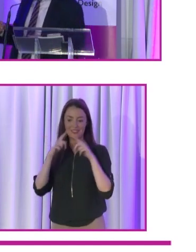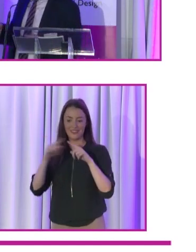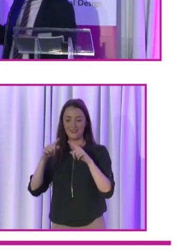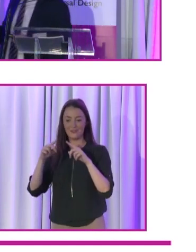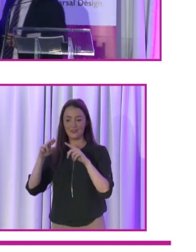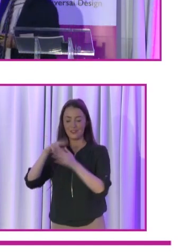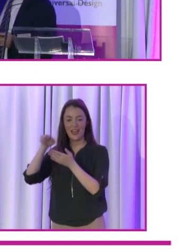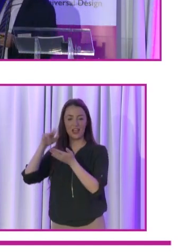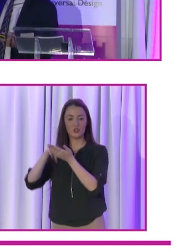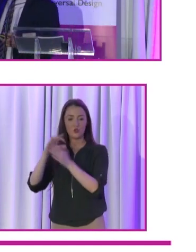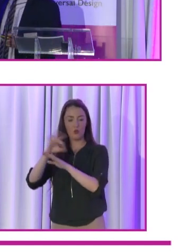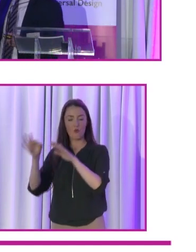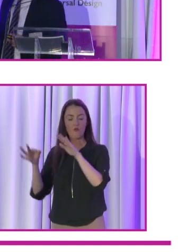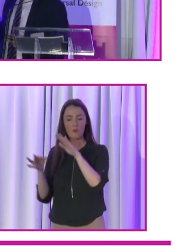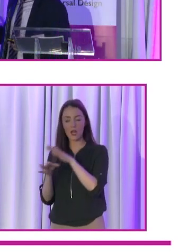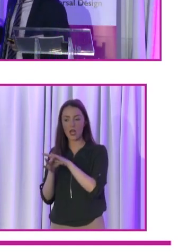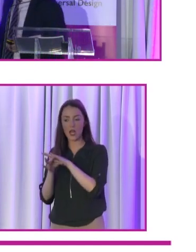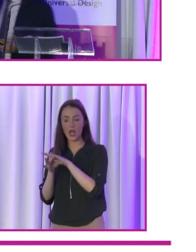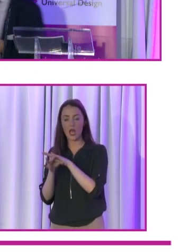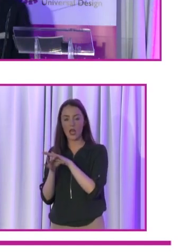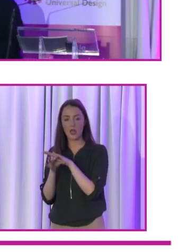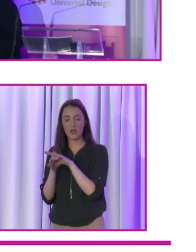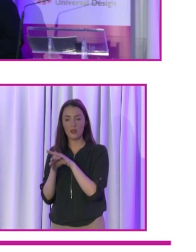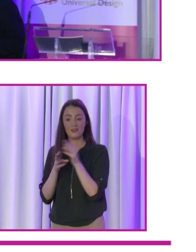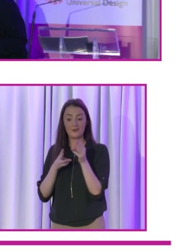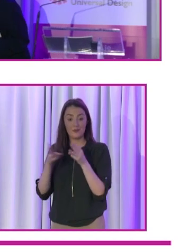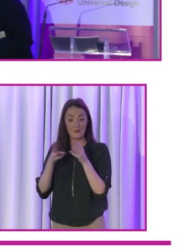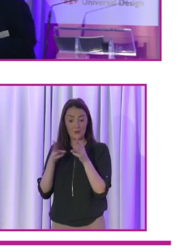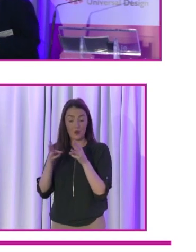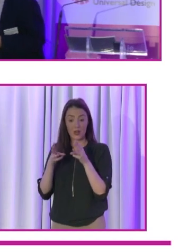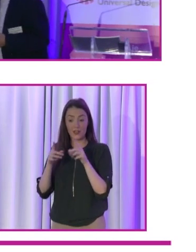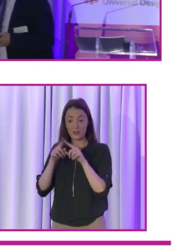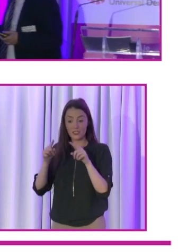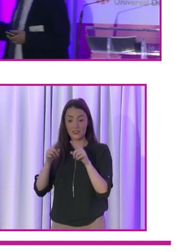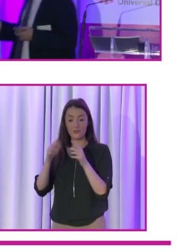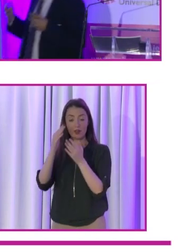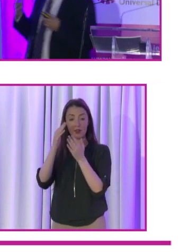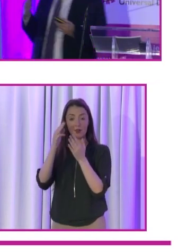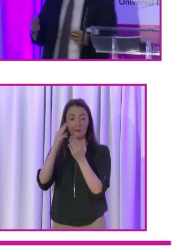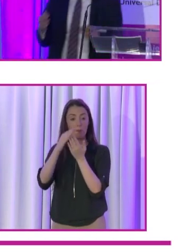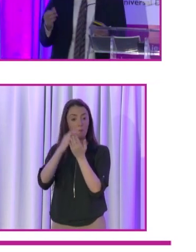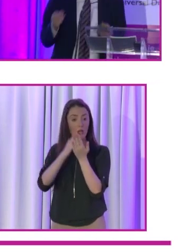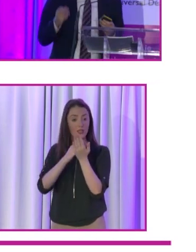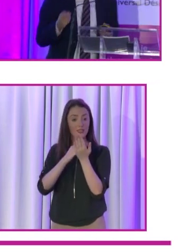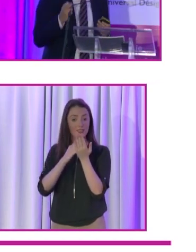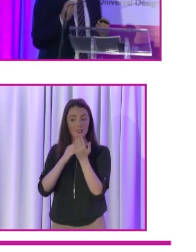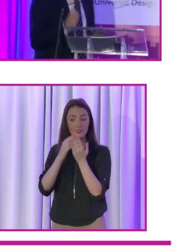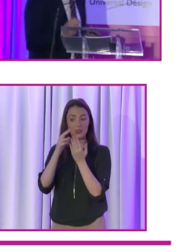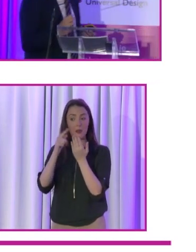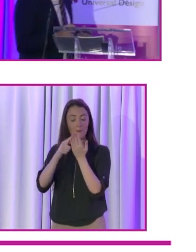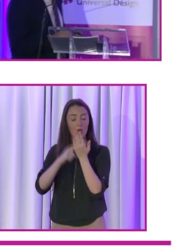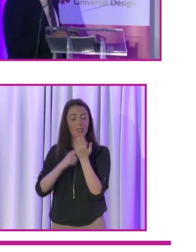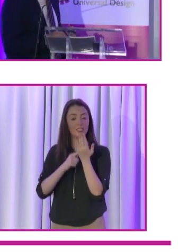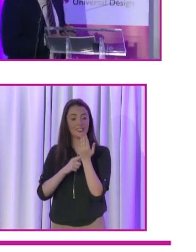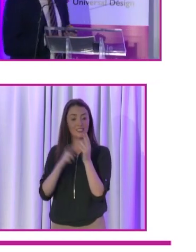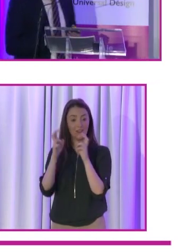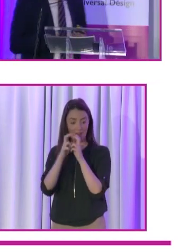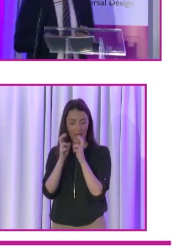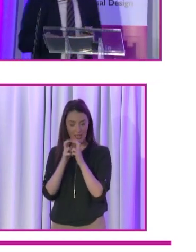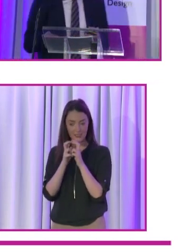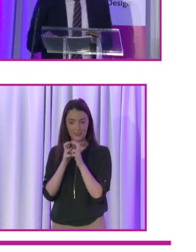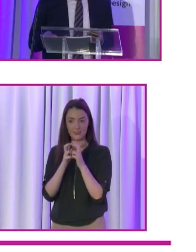governments. And we are working on different policy files that have a direct link with